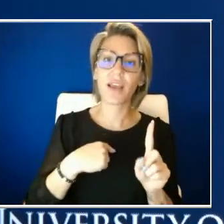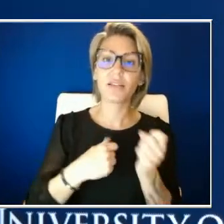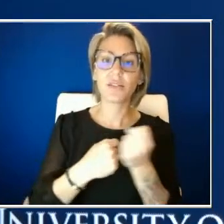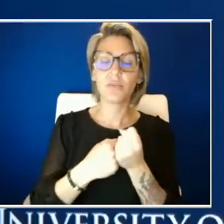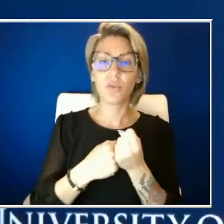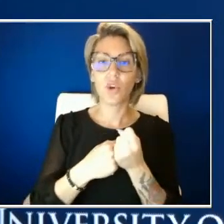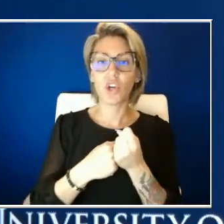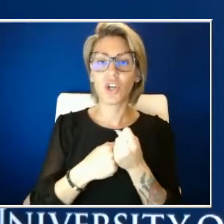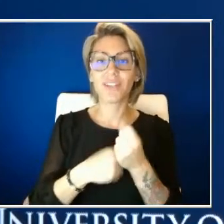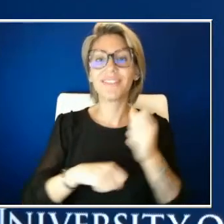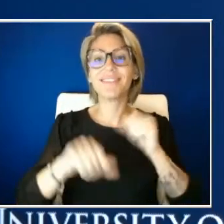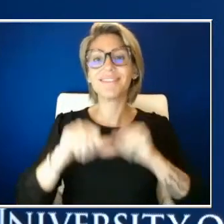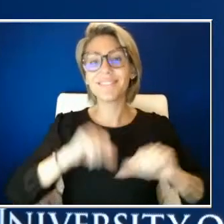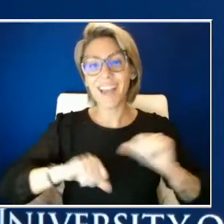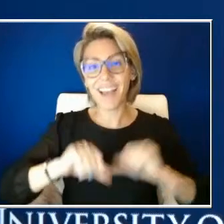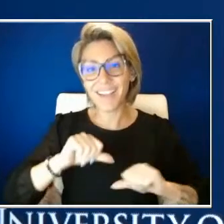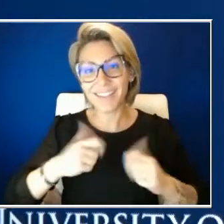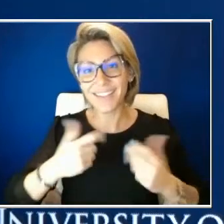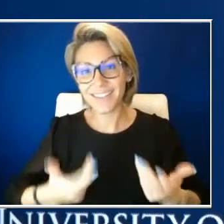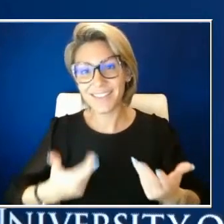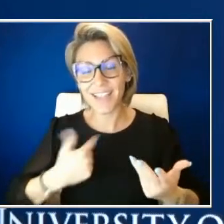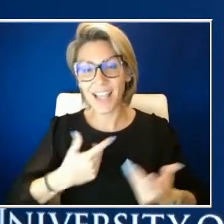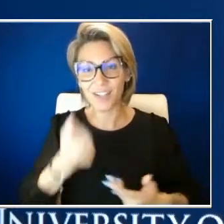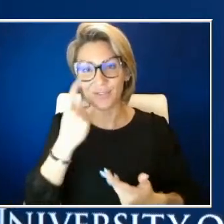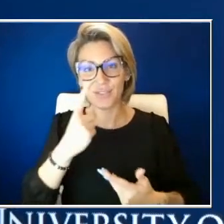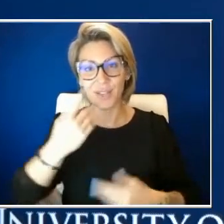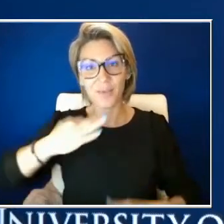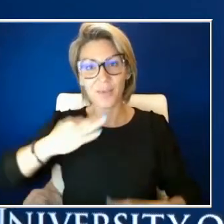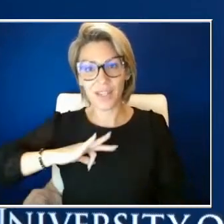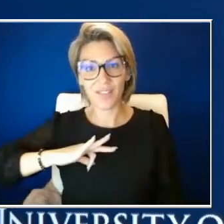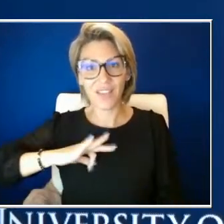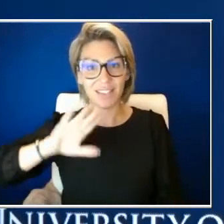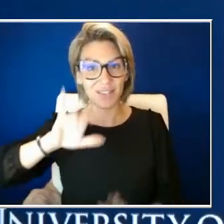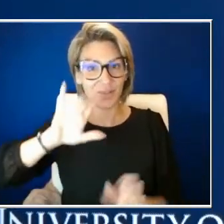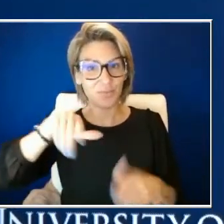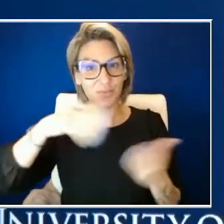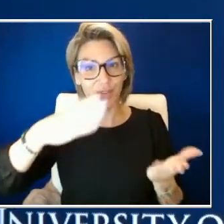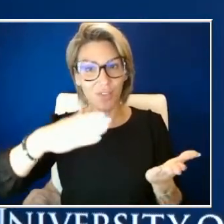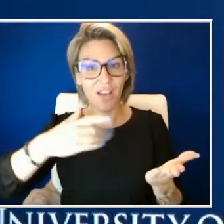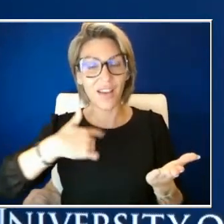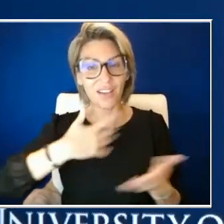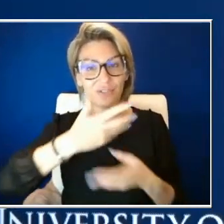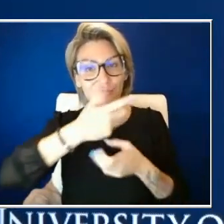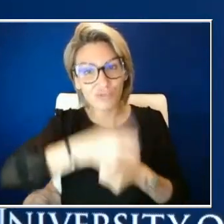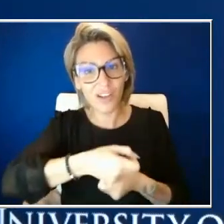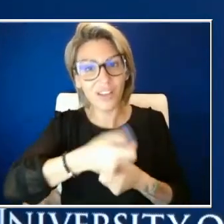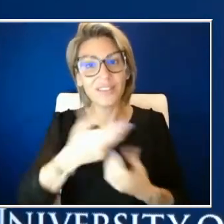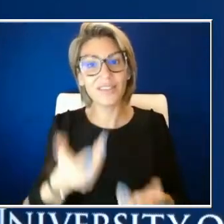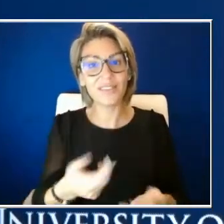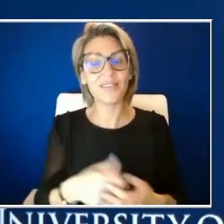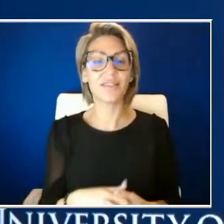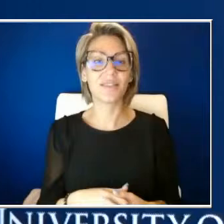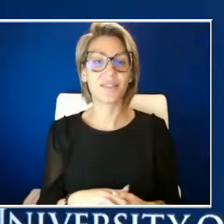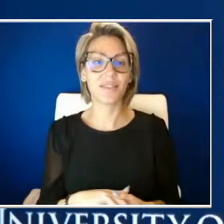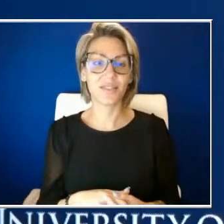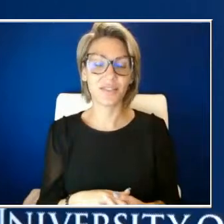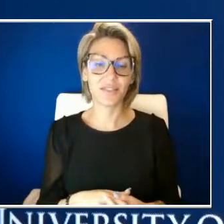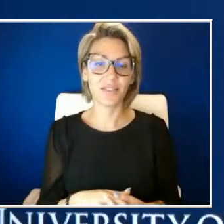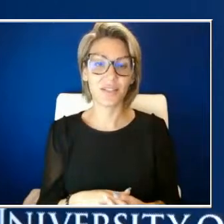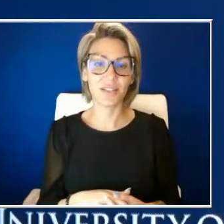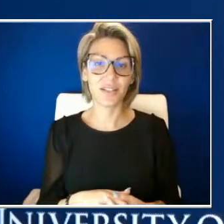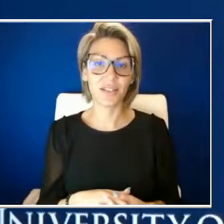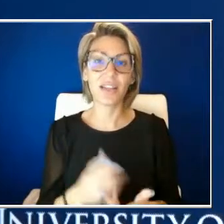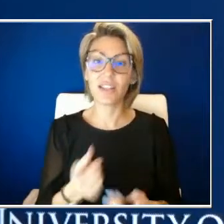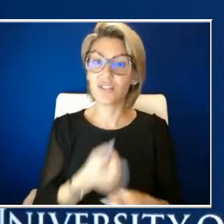I understand the benefits that science has given us. I trust in it. It is right. It's recommended